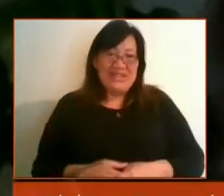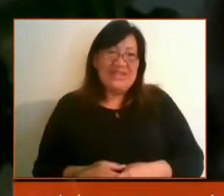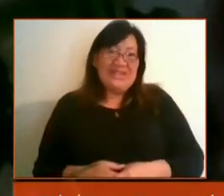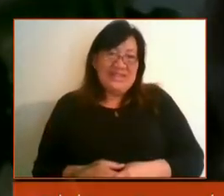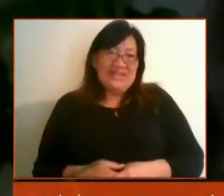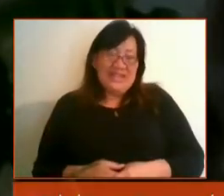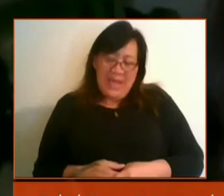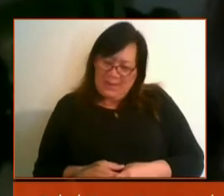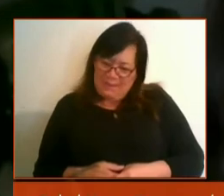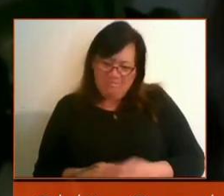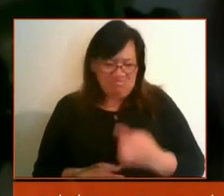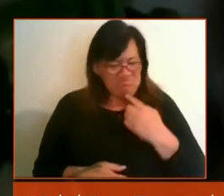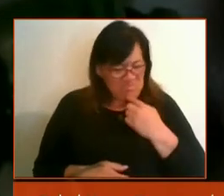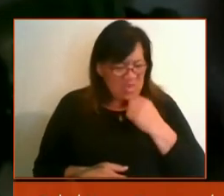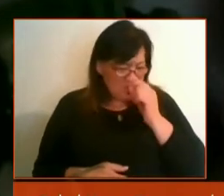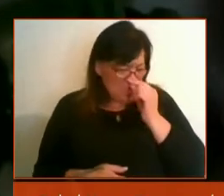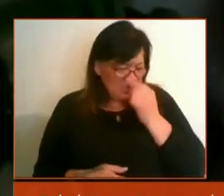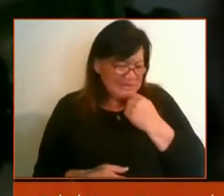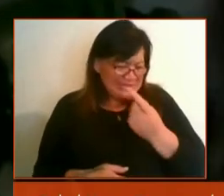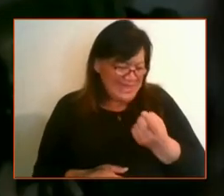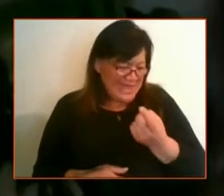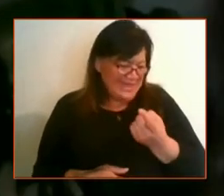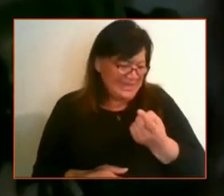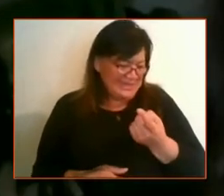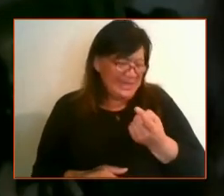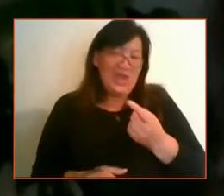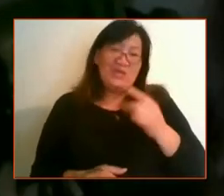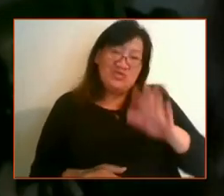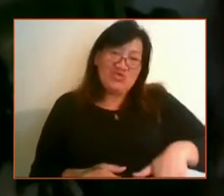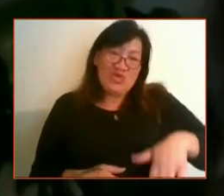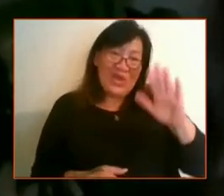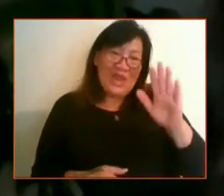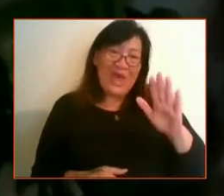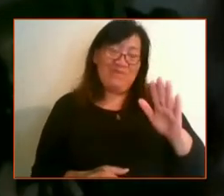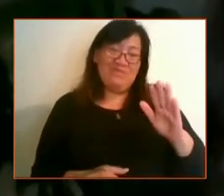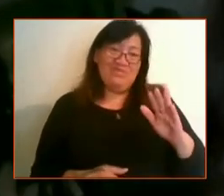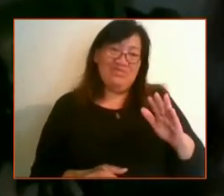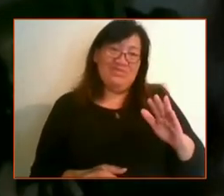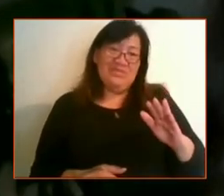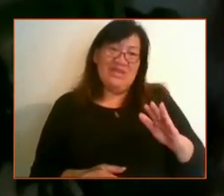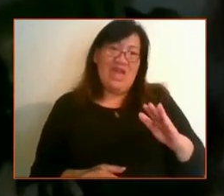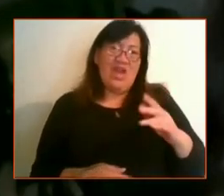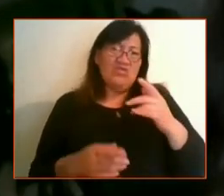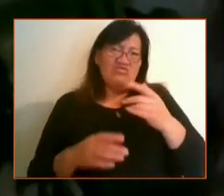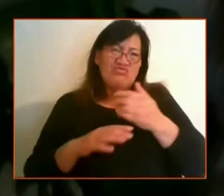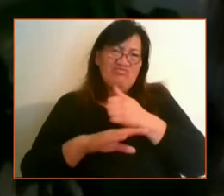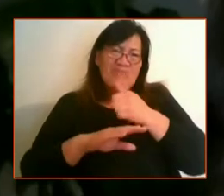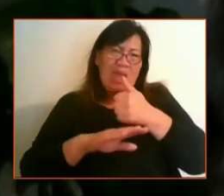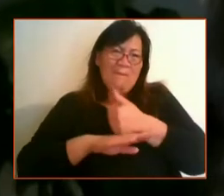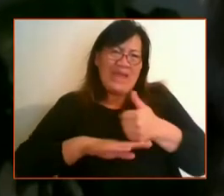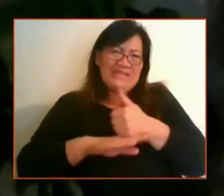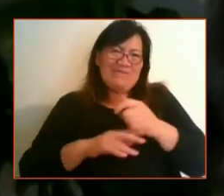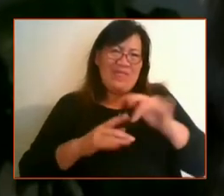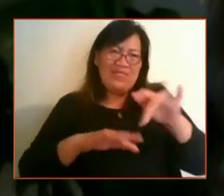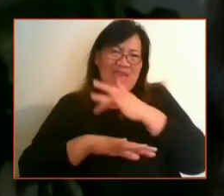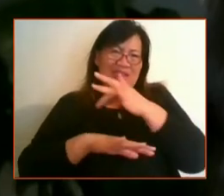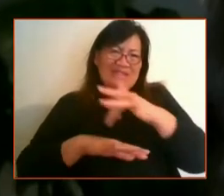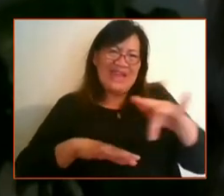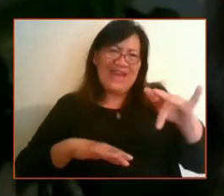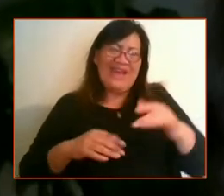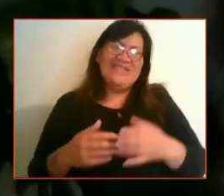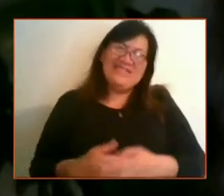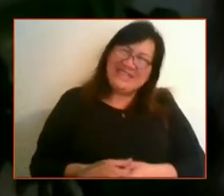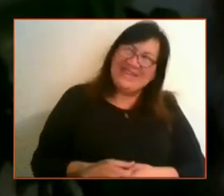also potentially speak to the fact that, you know, growing up in and around basement theatre and kind of finding my feet with